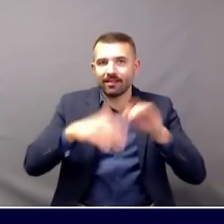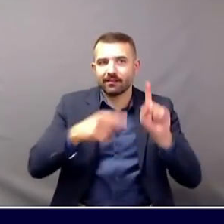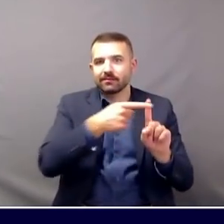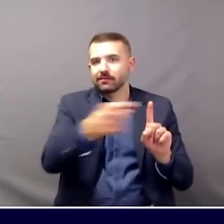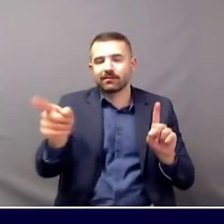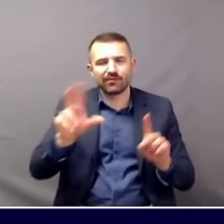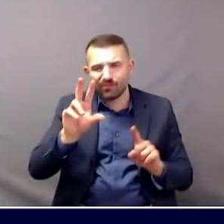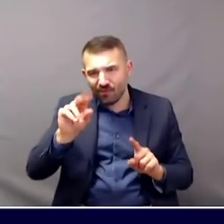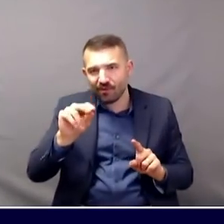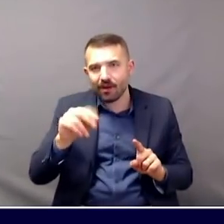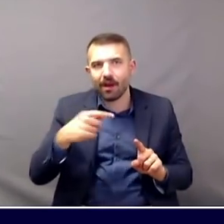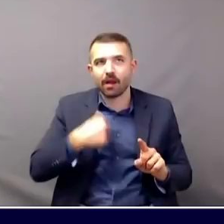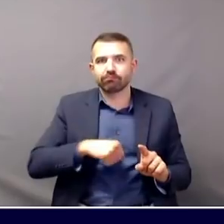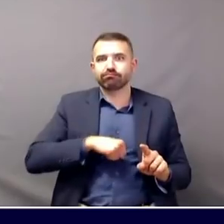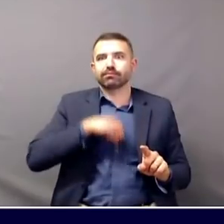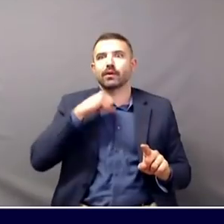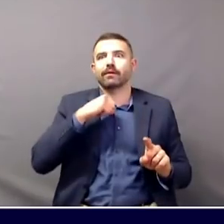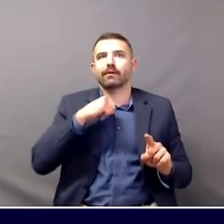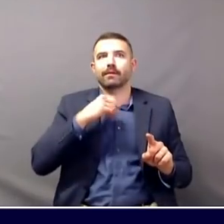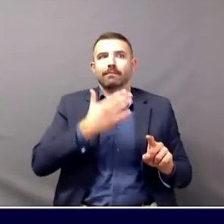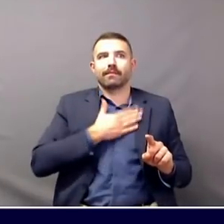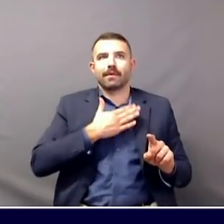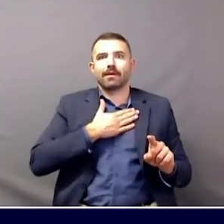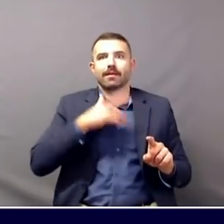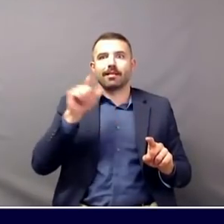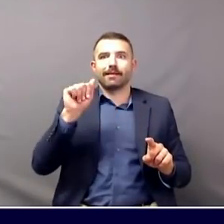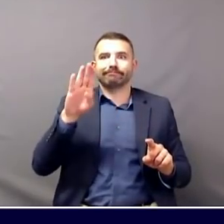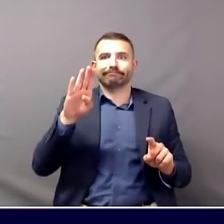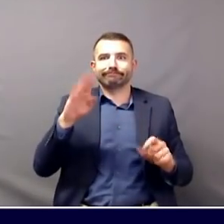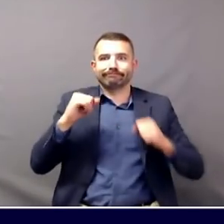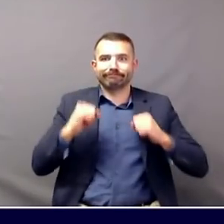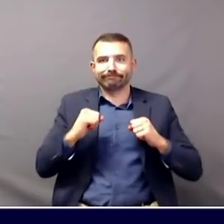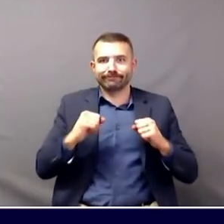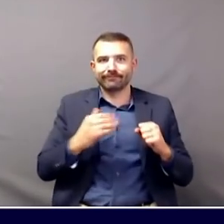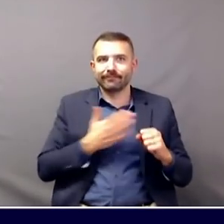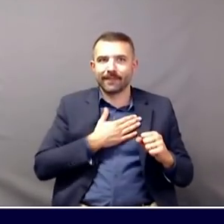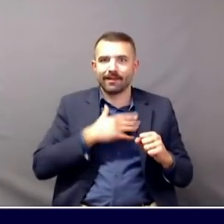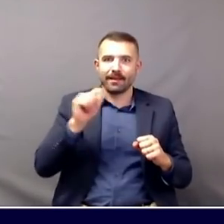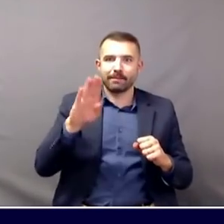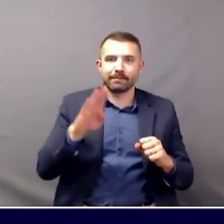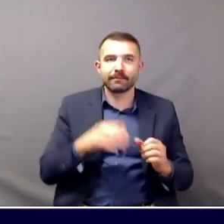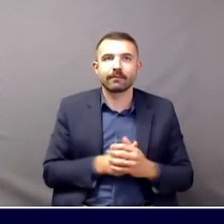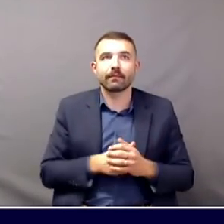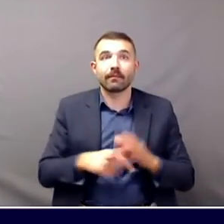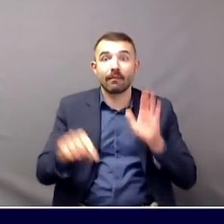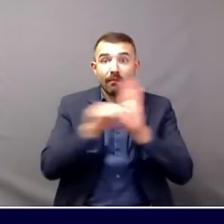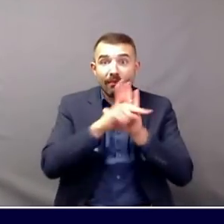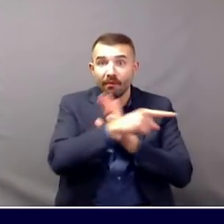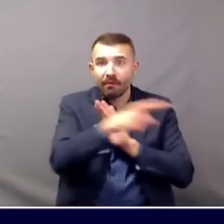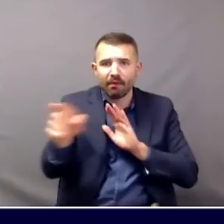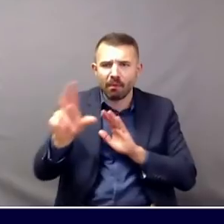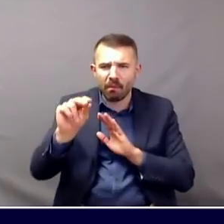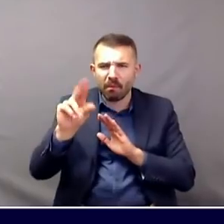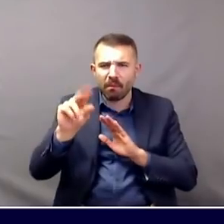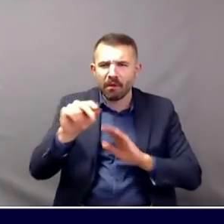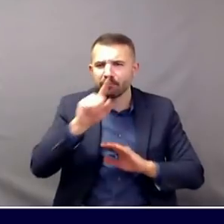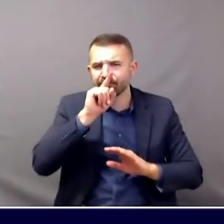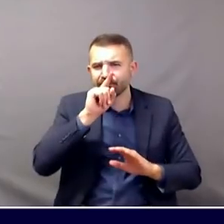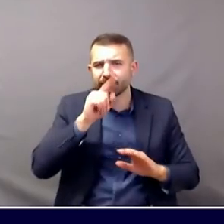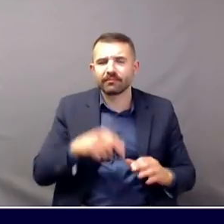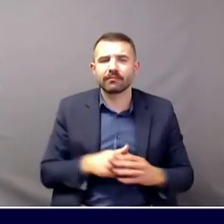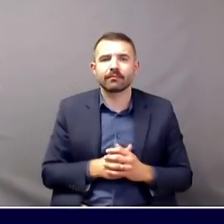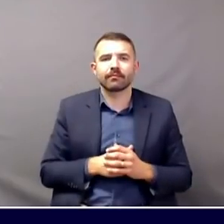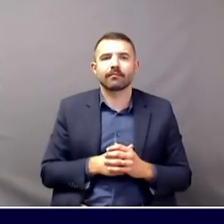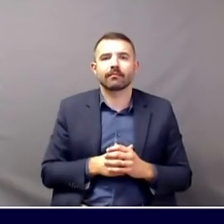for a second do I want to throw even a droplet of cold water on any of the other laboratories in the state of Maine. Right, you're not I will experiencing